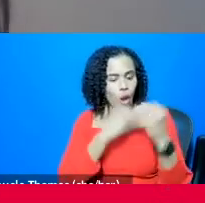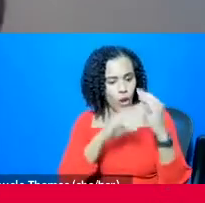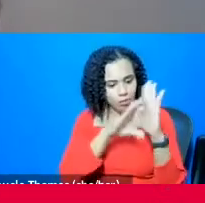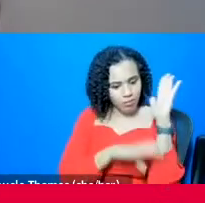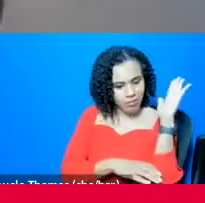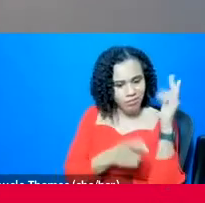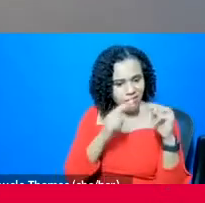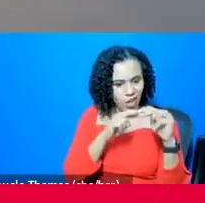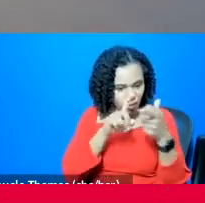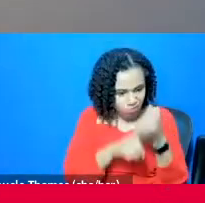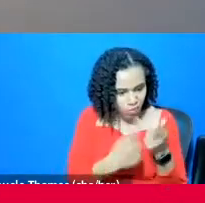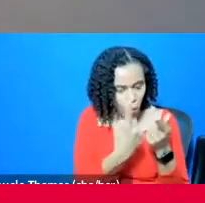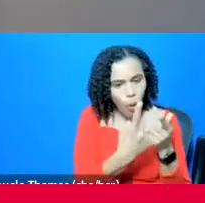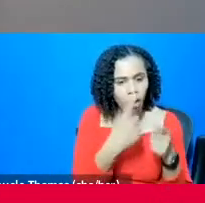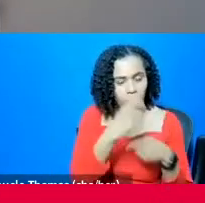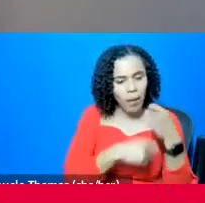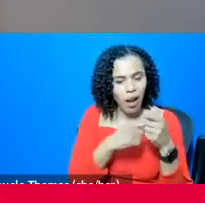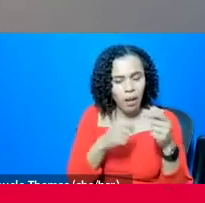learn on campus.